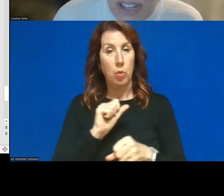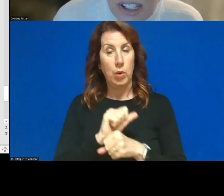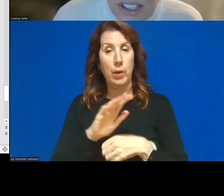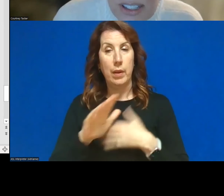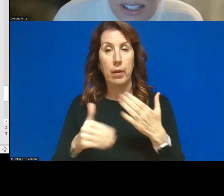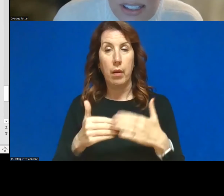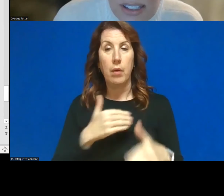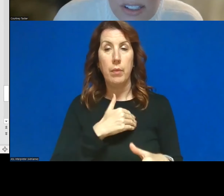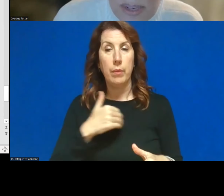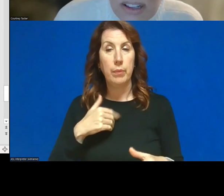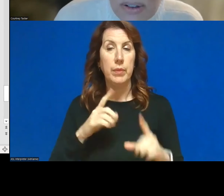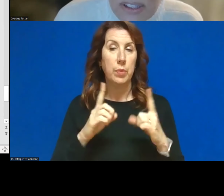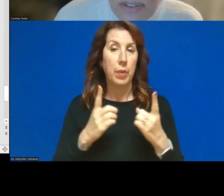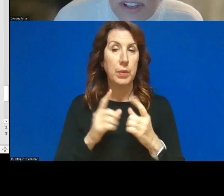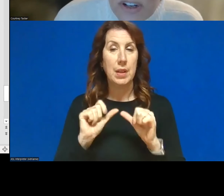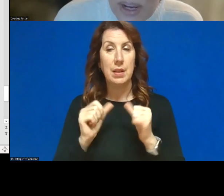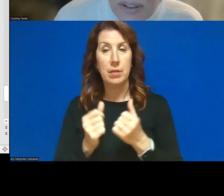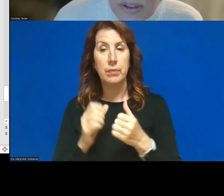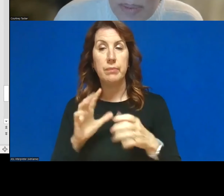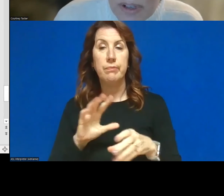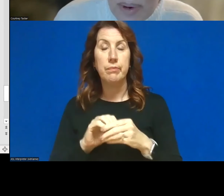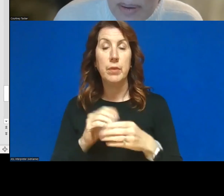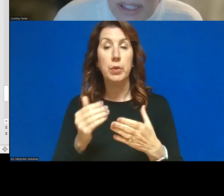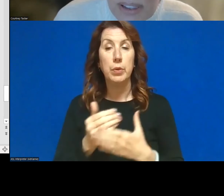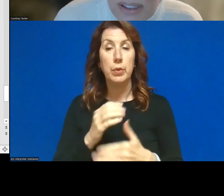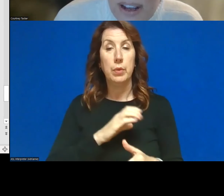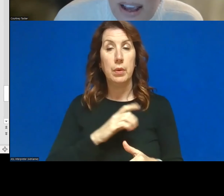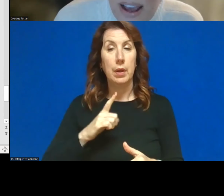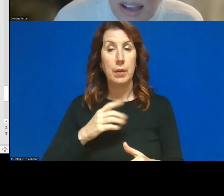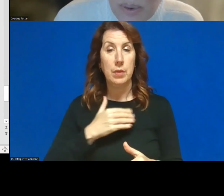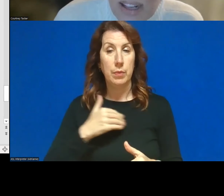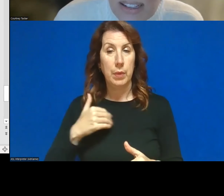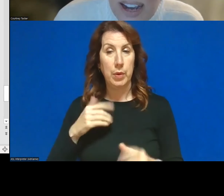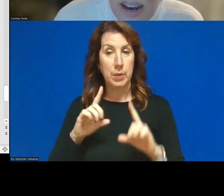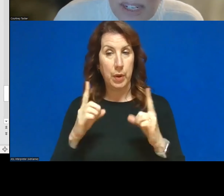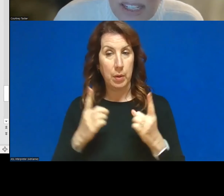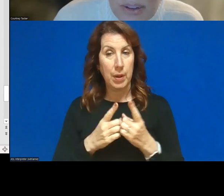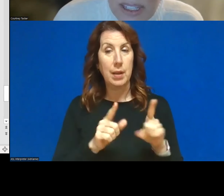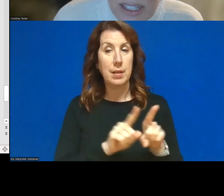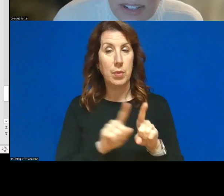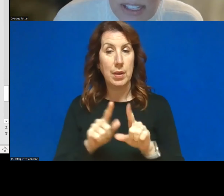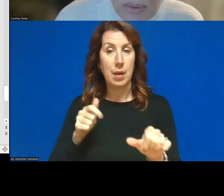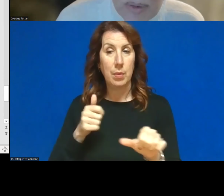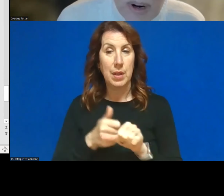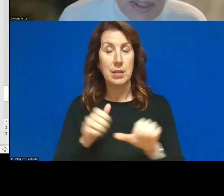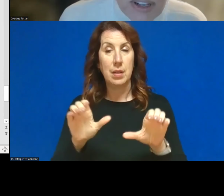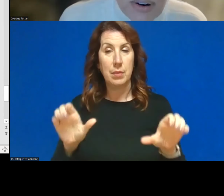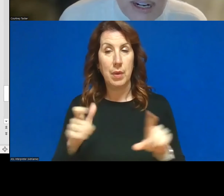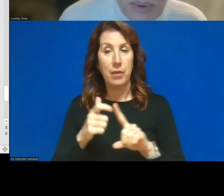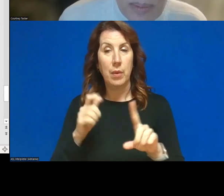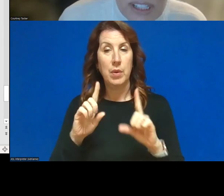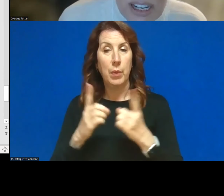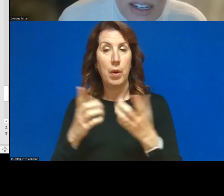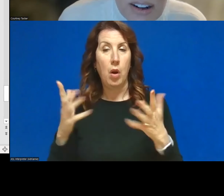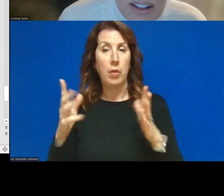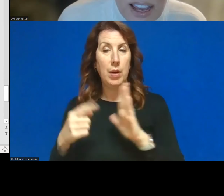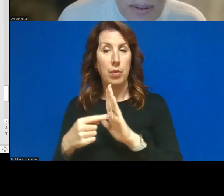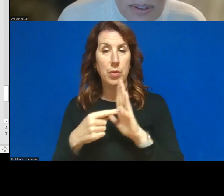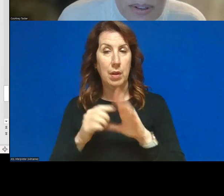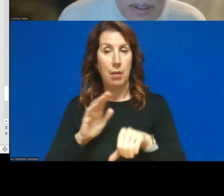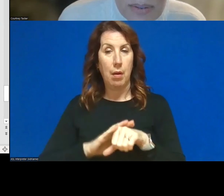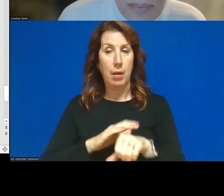and agencies to be inclusive of the new council member departments, as well as any updates to activities from departments already represented on